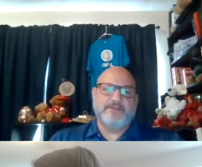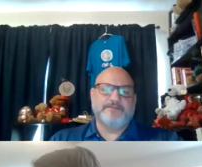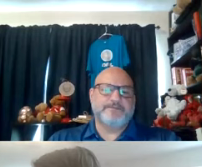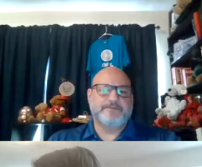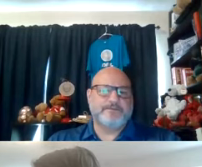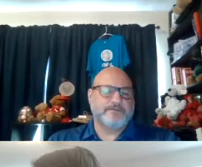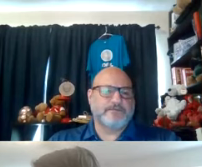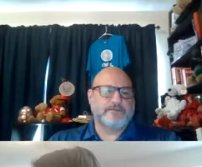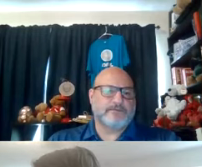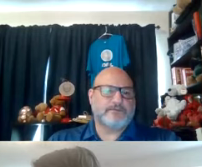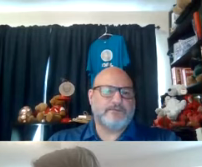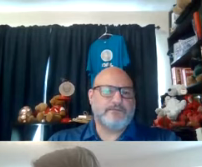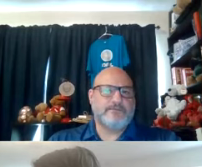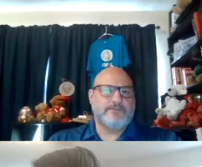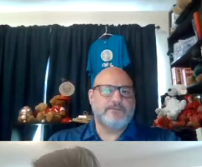bond.